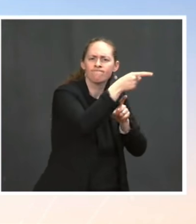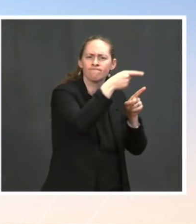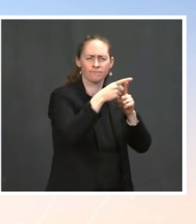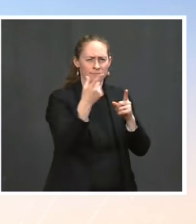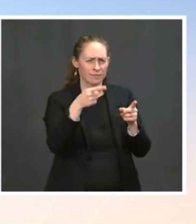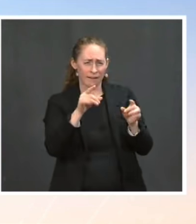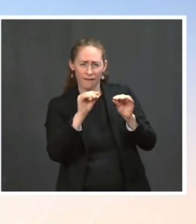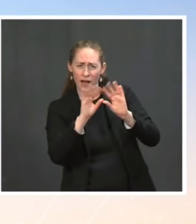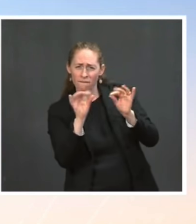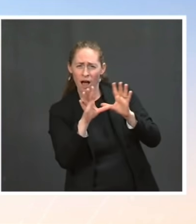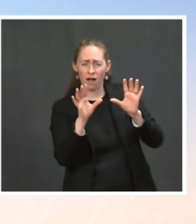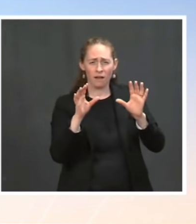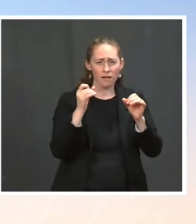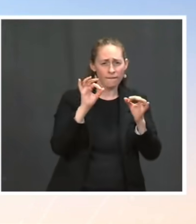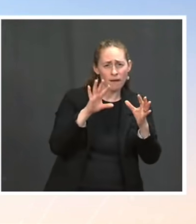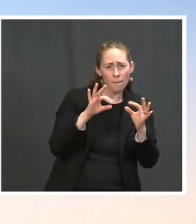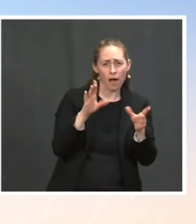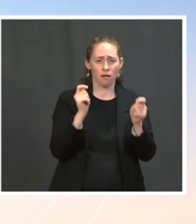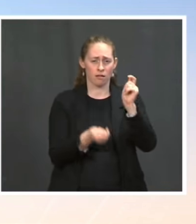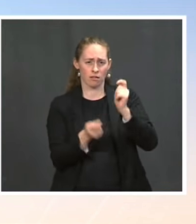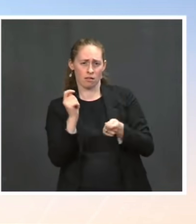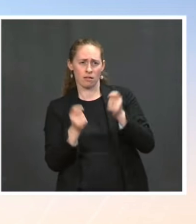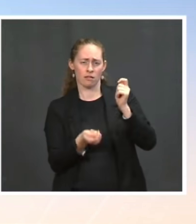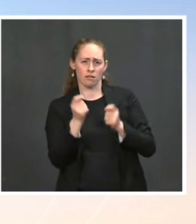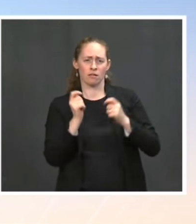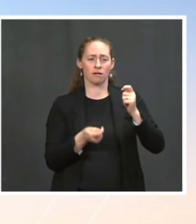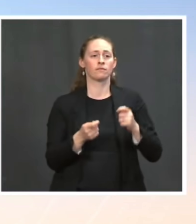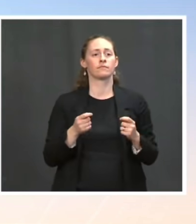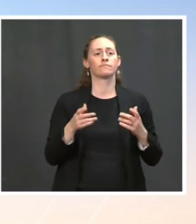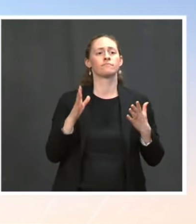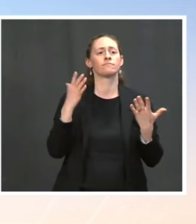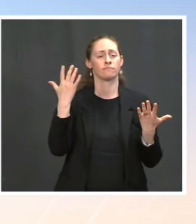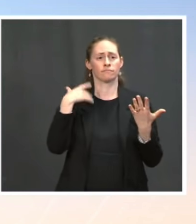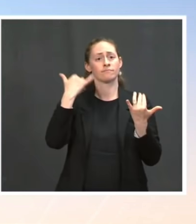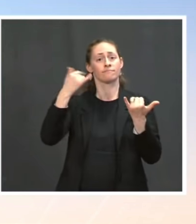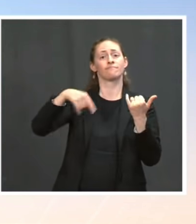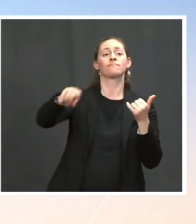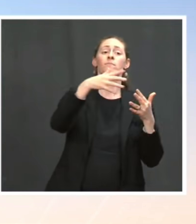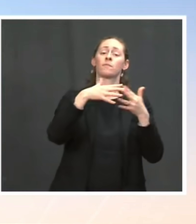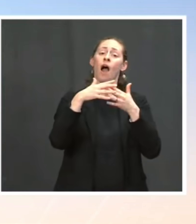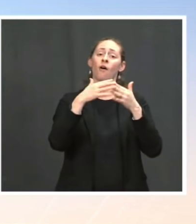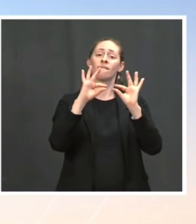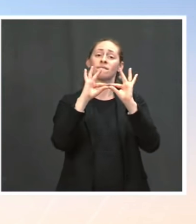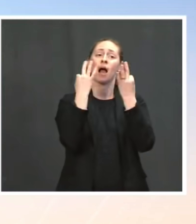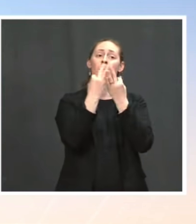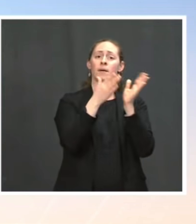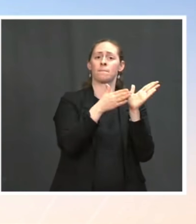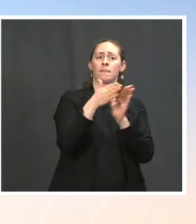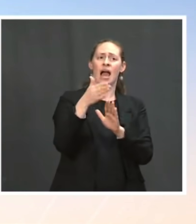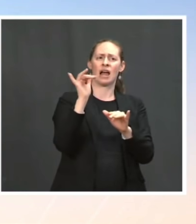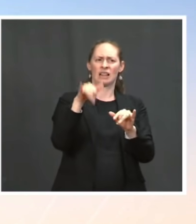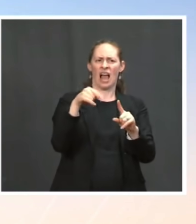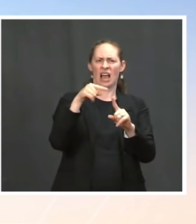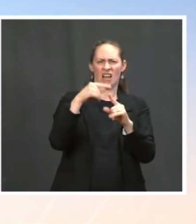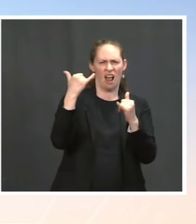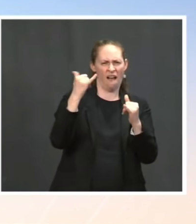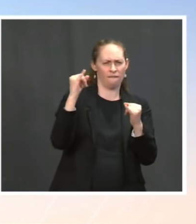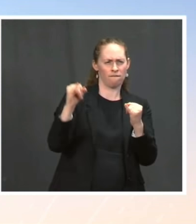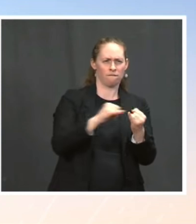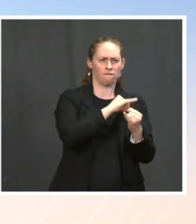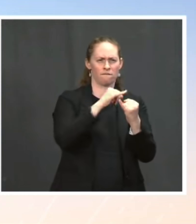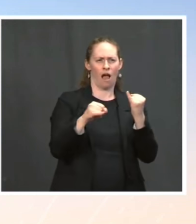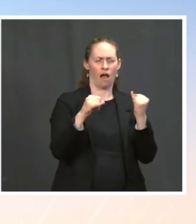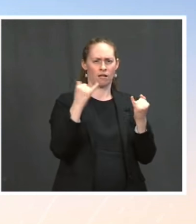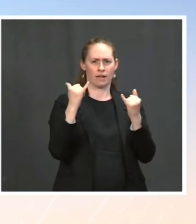clarification. And certainly given we're rolling out the American Families Plan, that has also been finalized or in the finalization process through